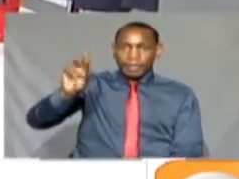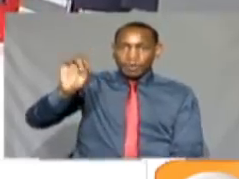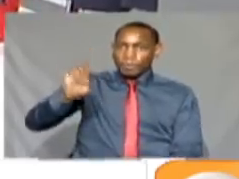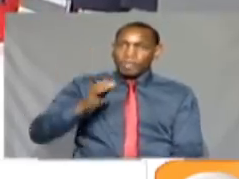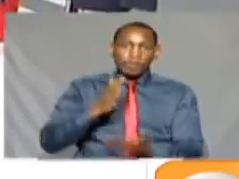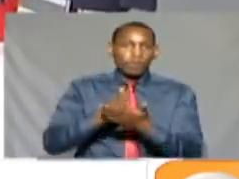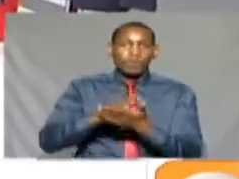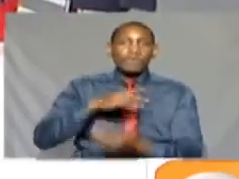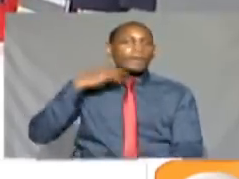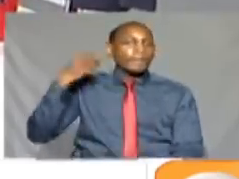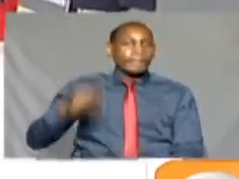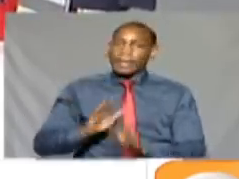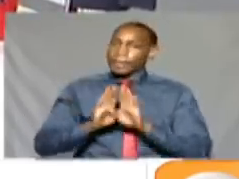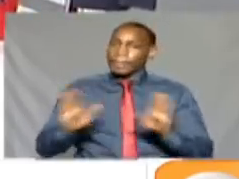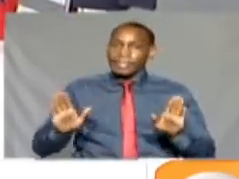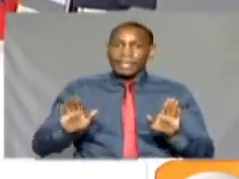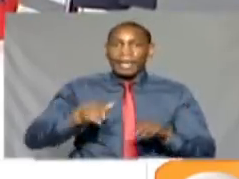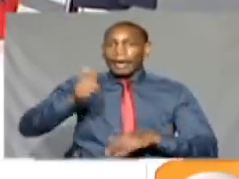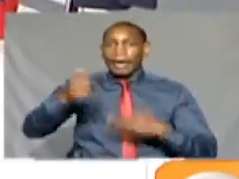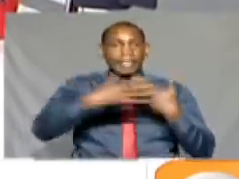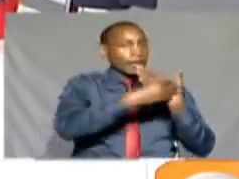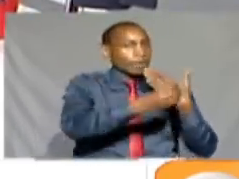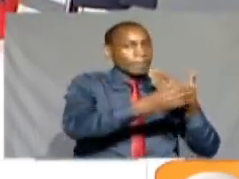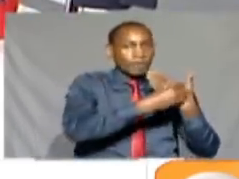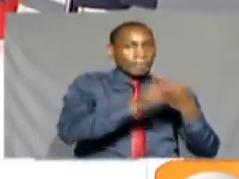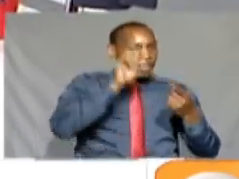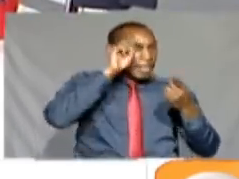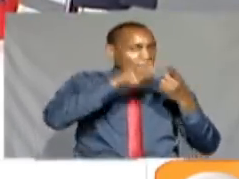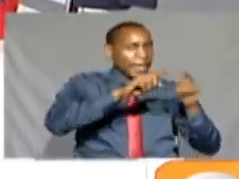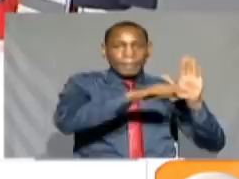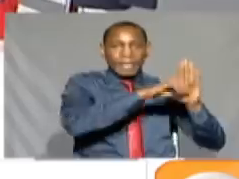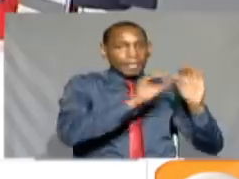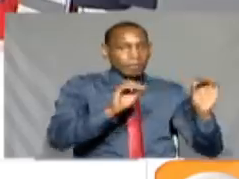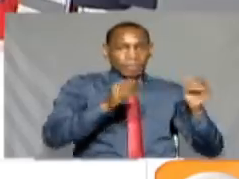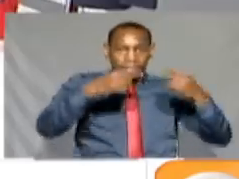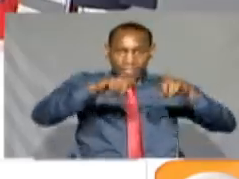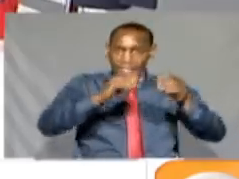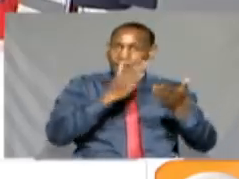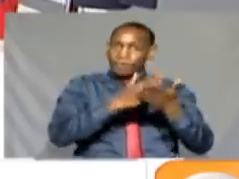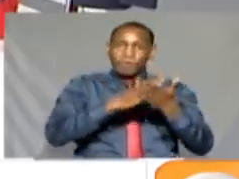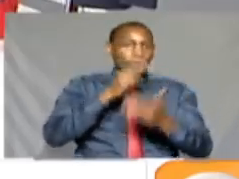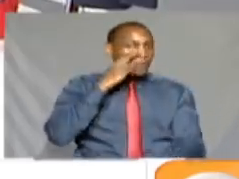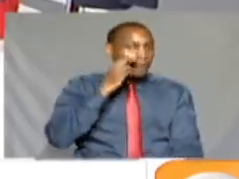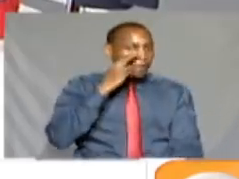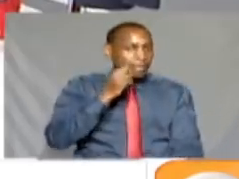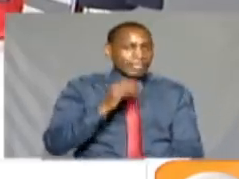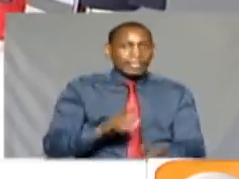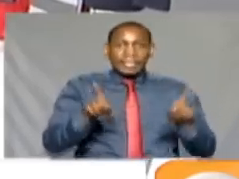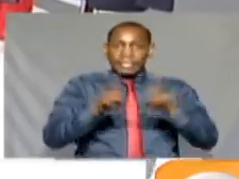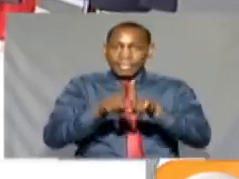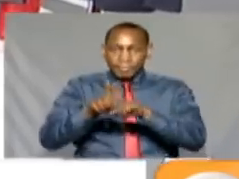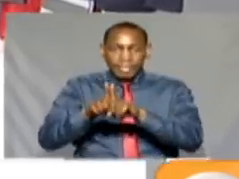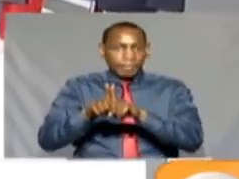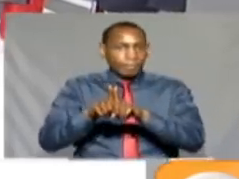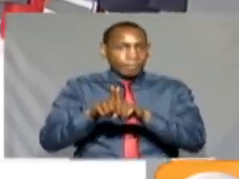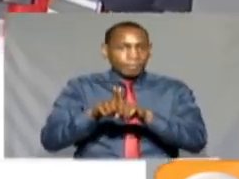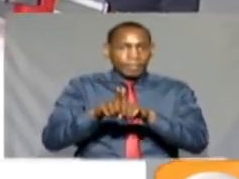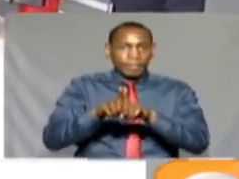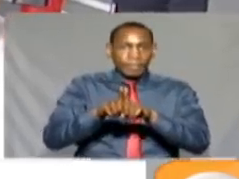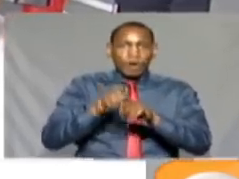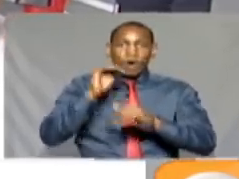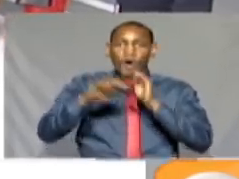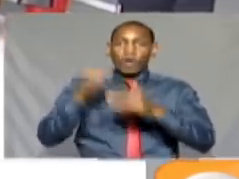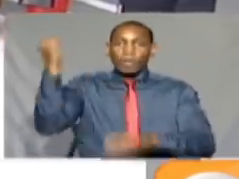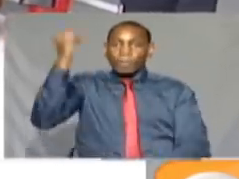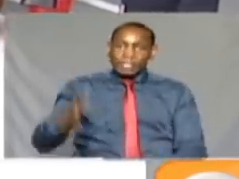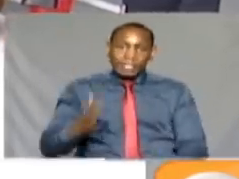Zijali. And for anybody else we ever imitated, yes. I don't know. You need your comedians. And where we lost our comedy was, our kind of producers are all comedians.